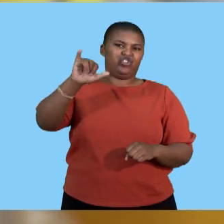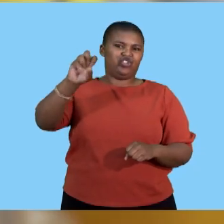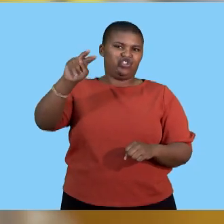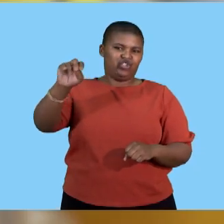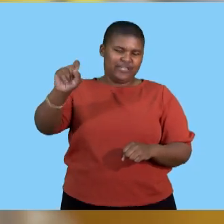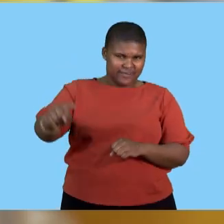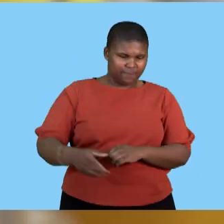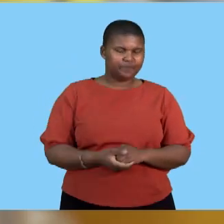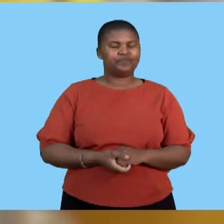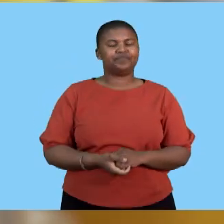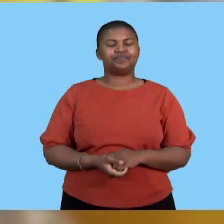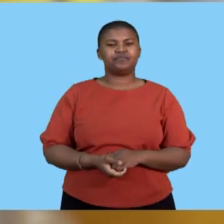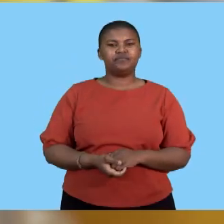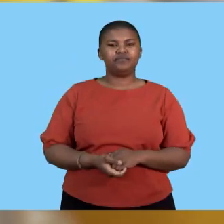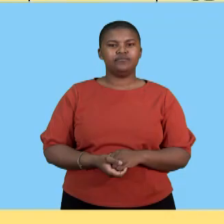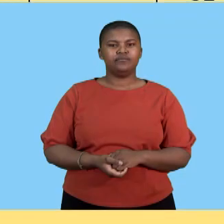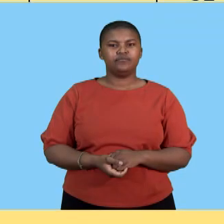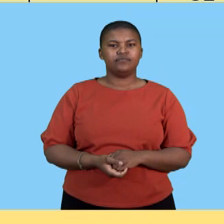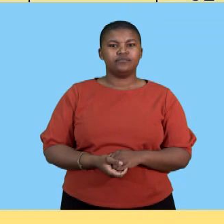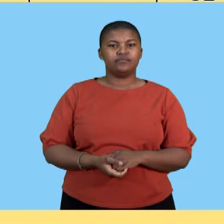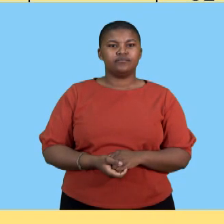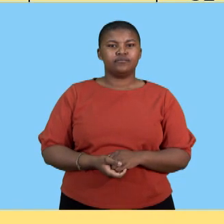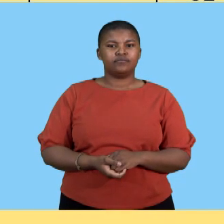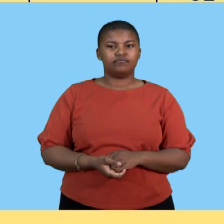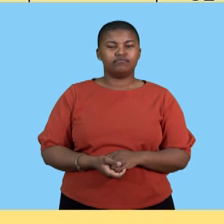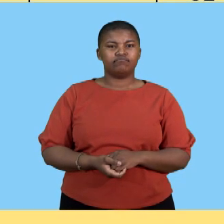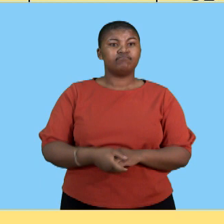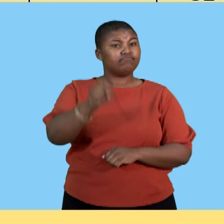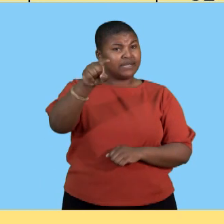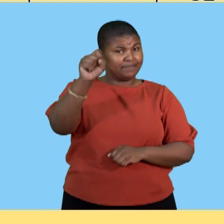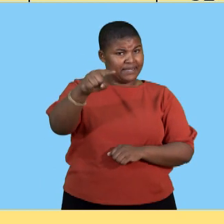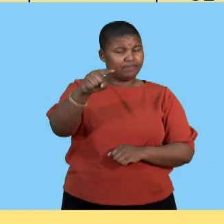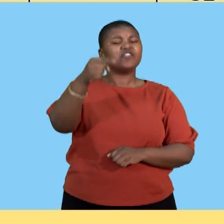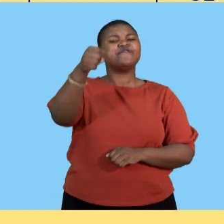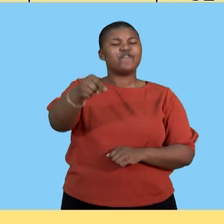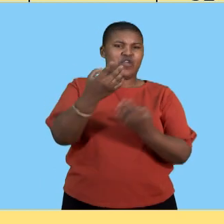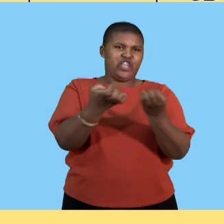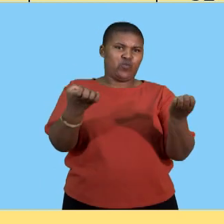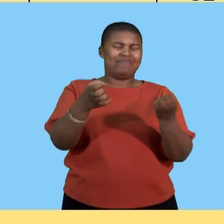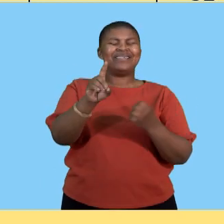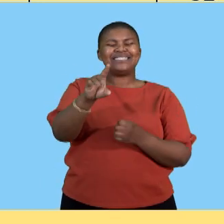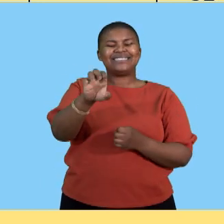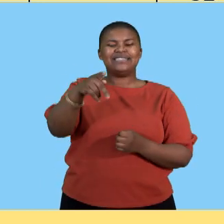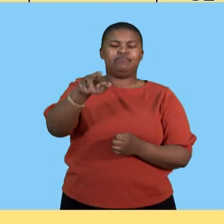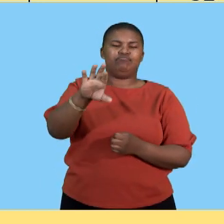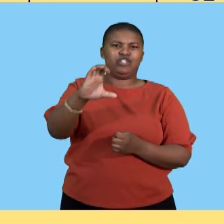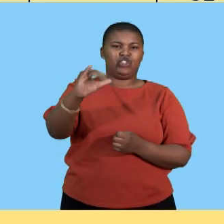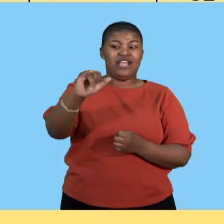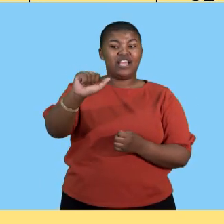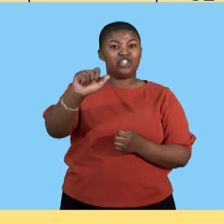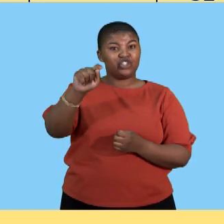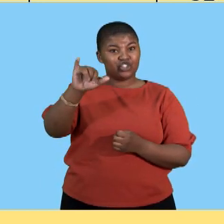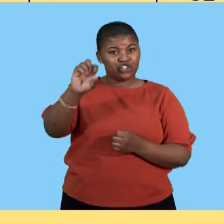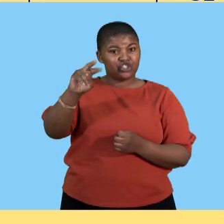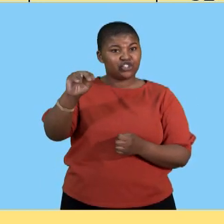19,600. This is depreciation for our equipment, but we also need to calculate